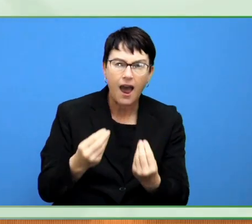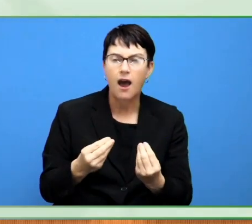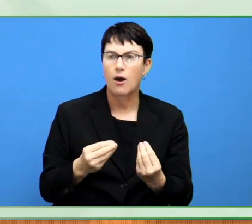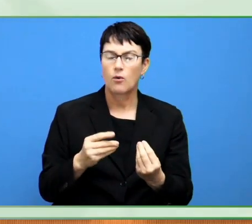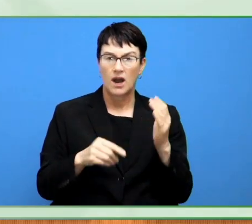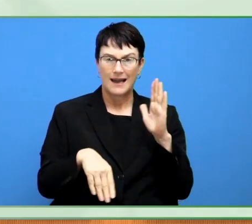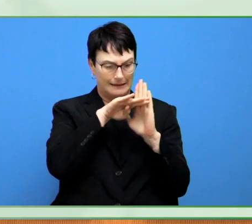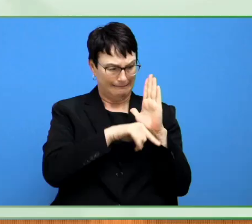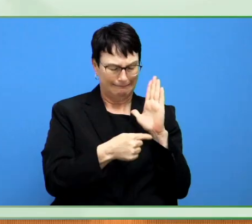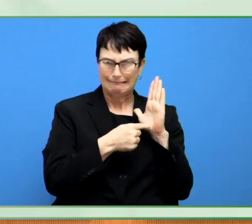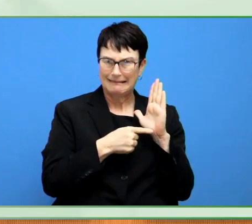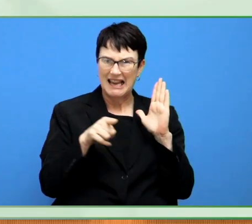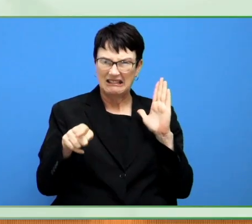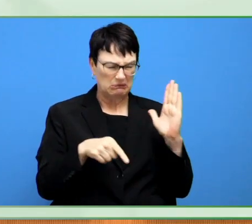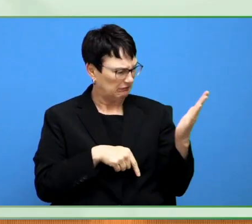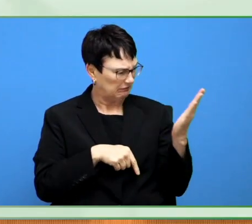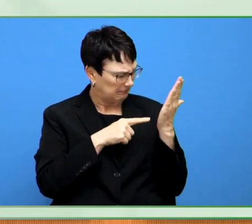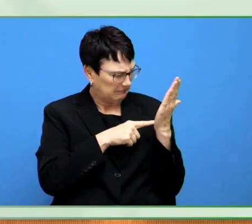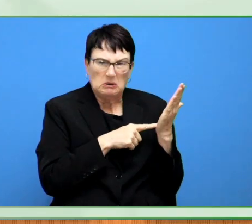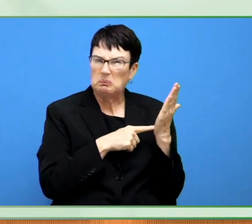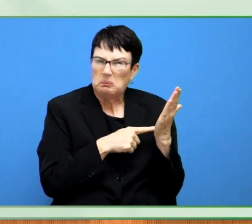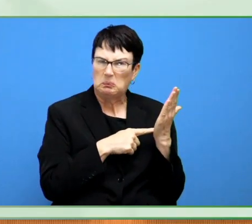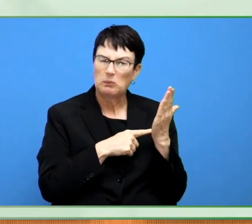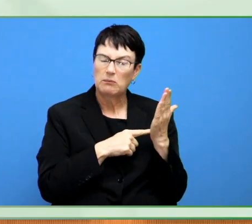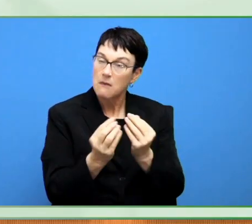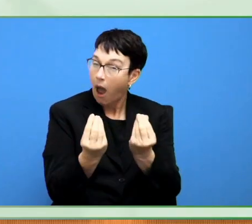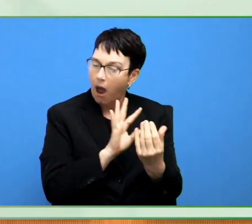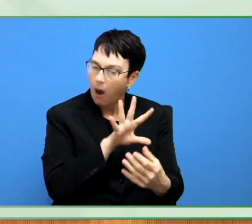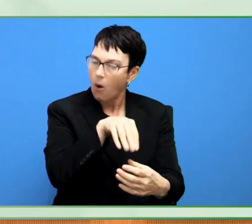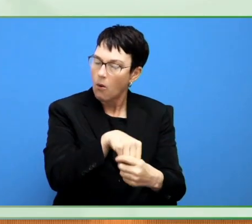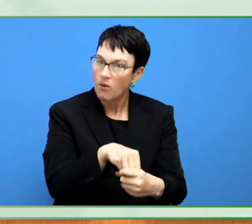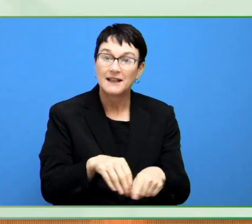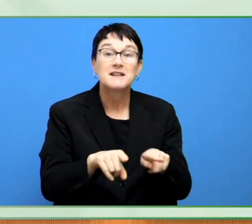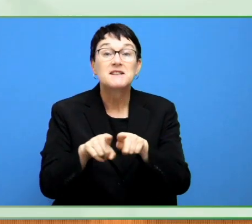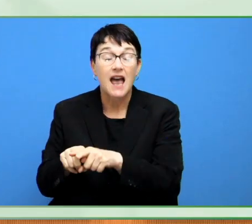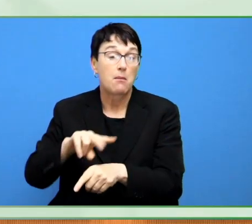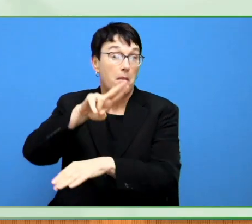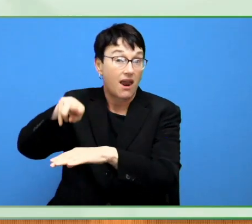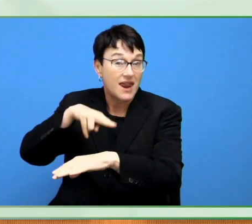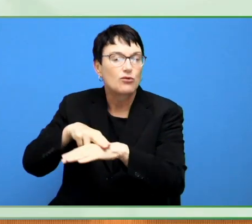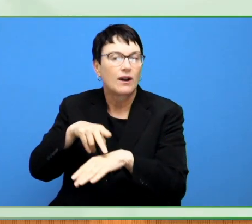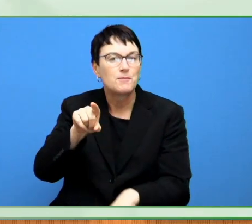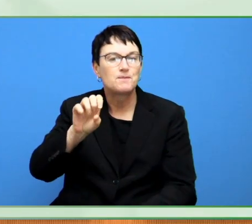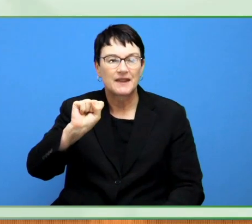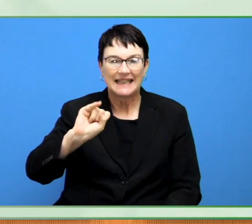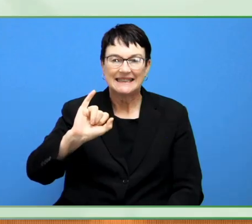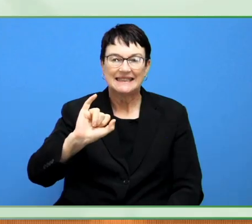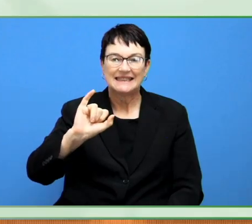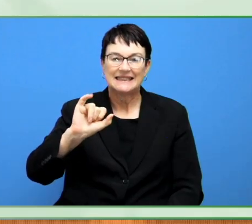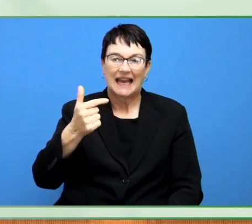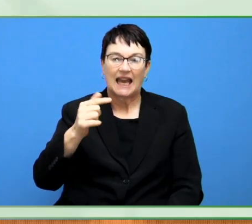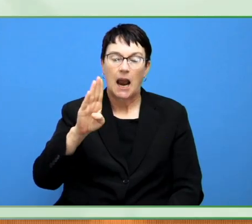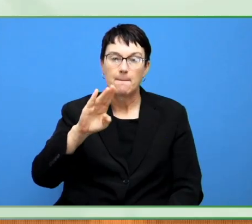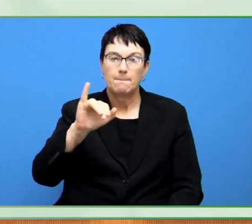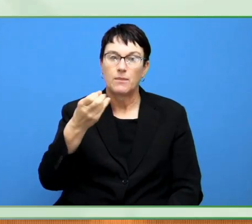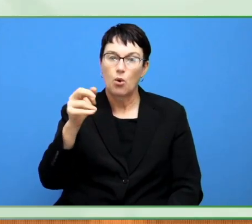both at the national level, like Sigmund is just describing, and also at the company level. Now, here in Europe